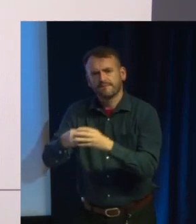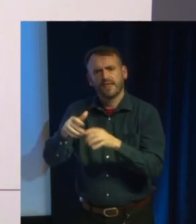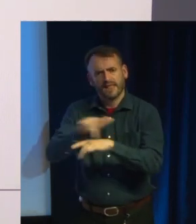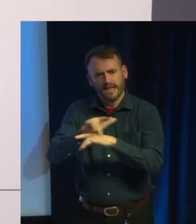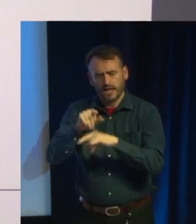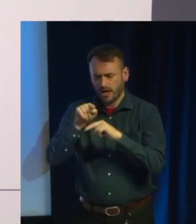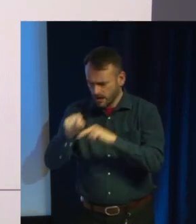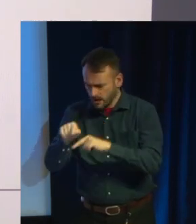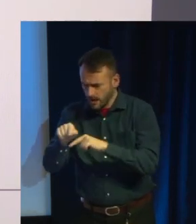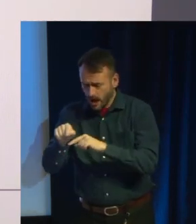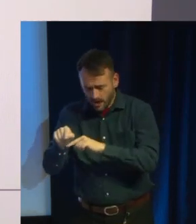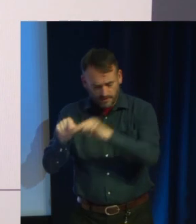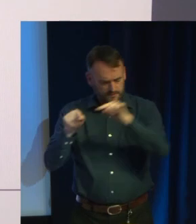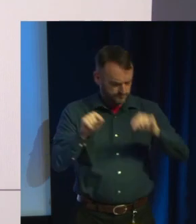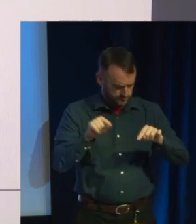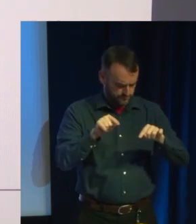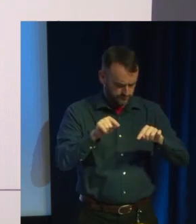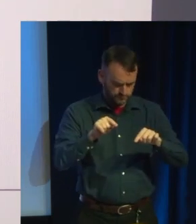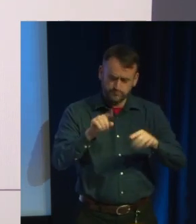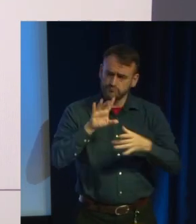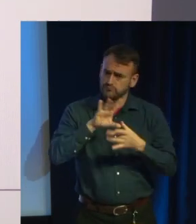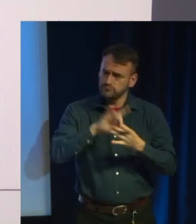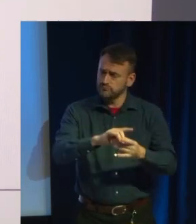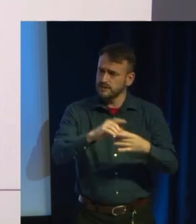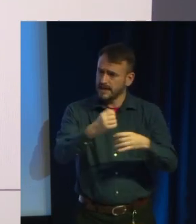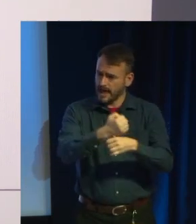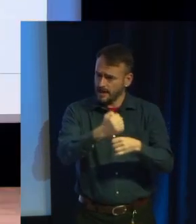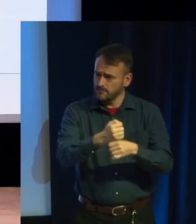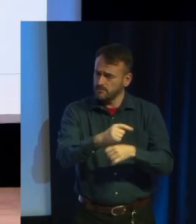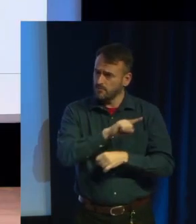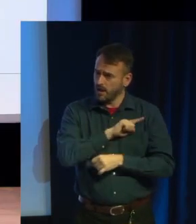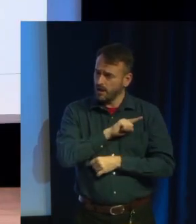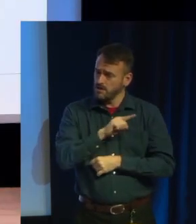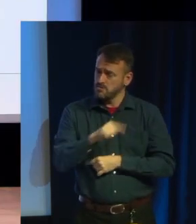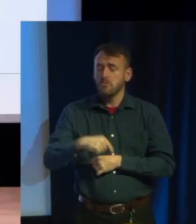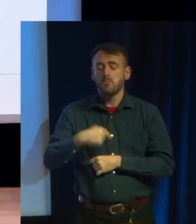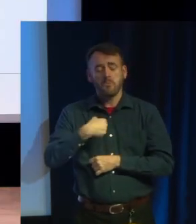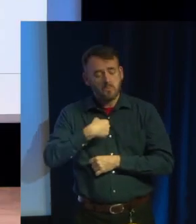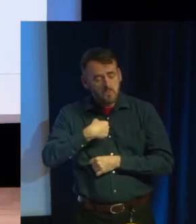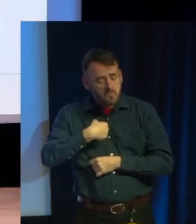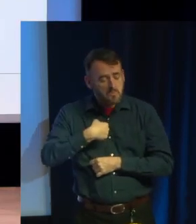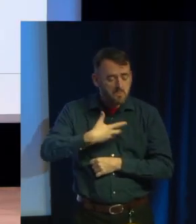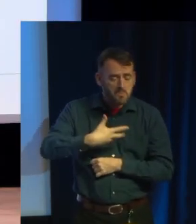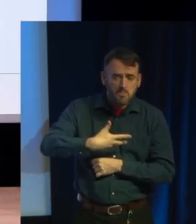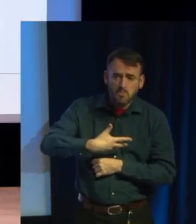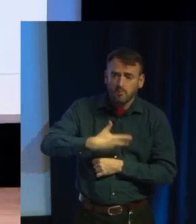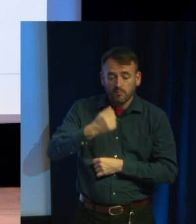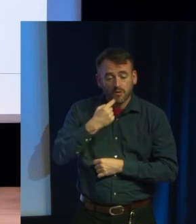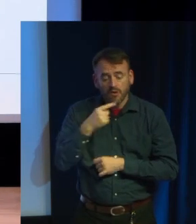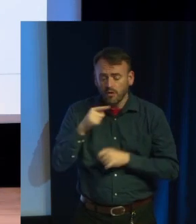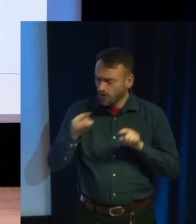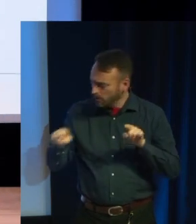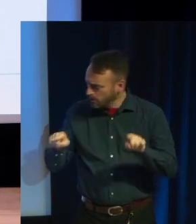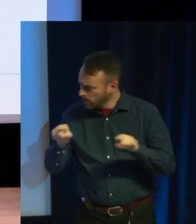the games, basically because I found that there was a lot of correlation between the two, and I'd always been an avid